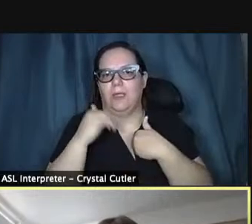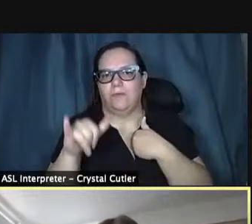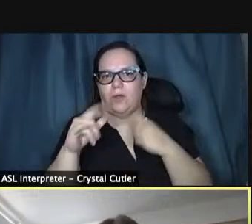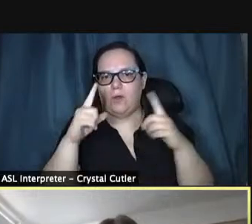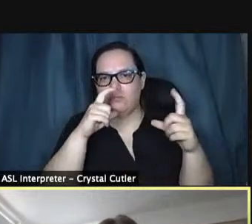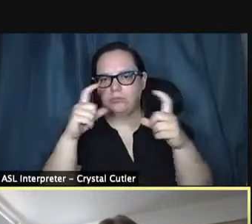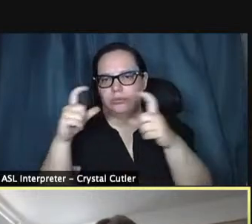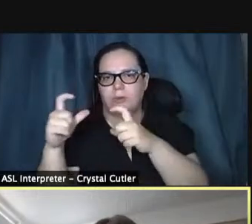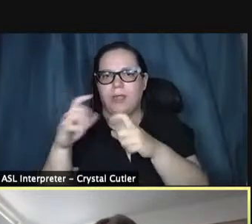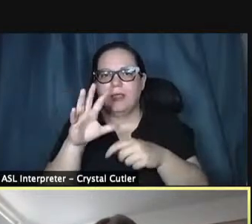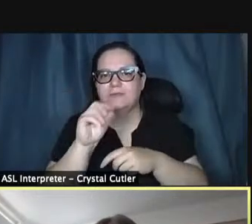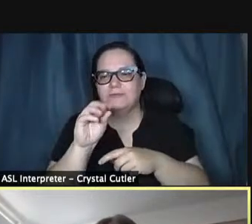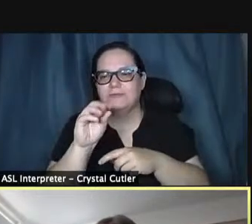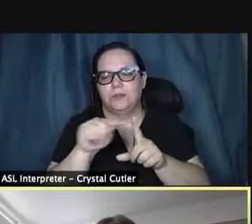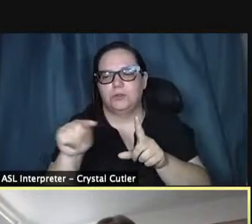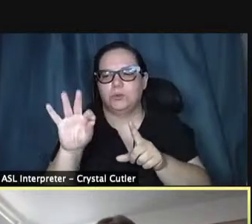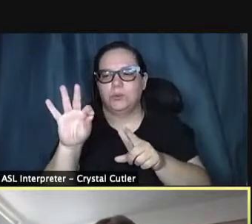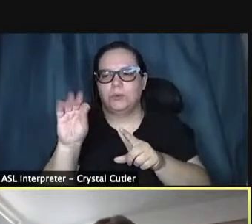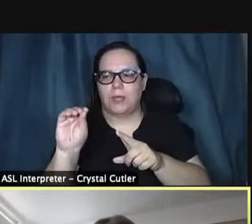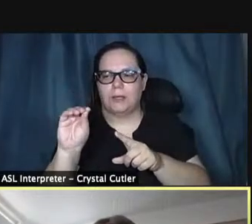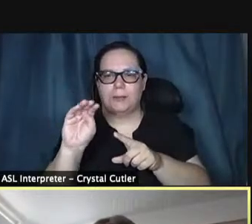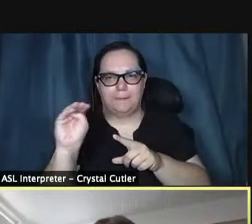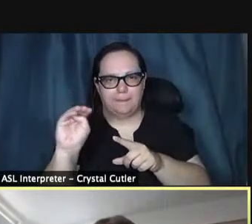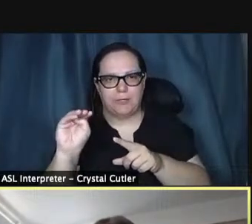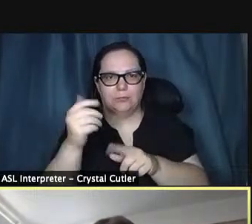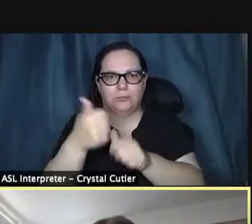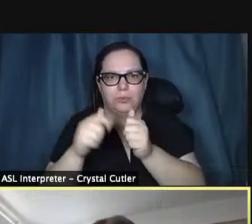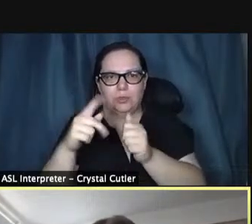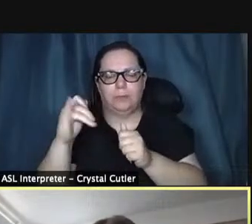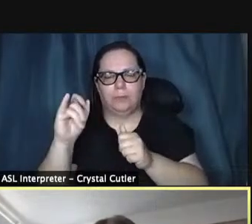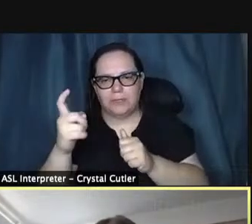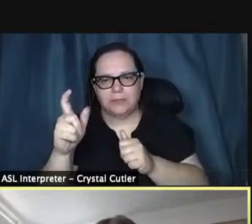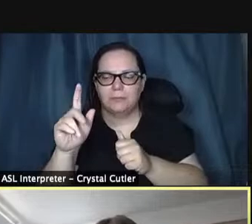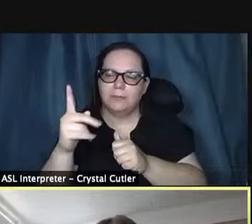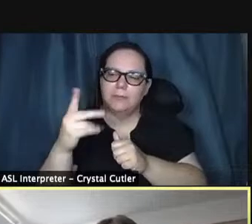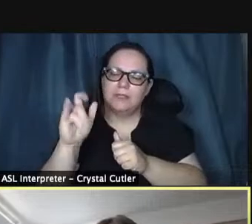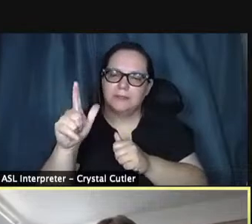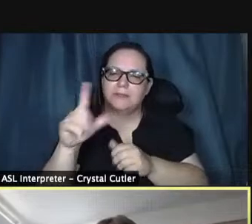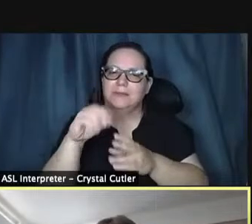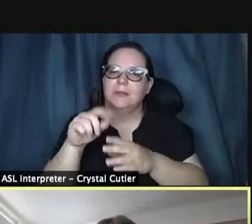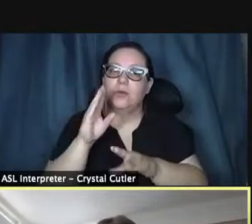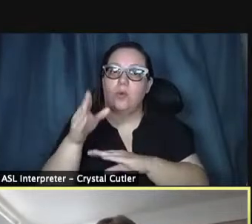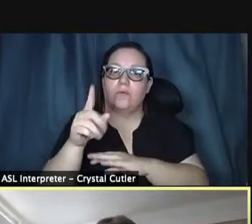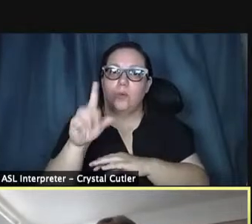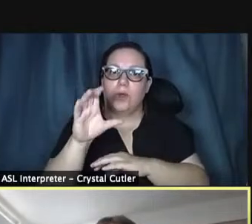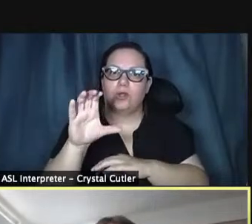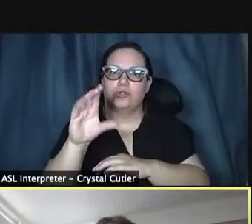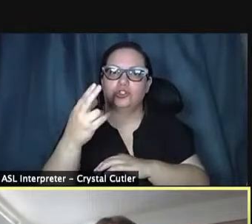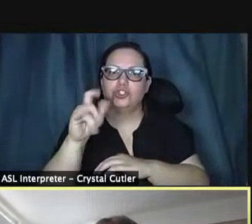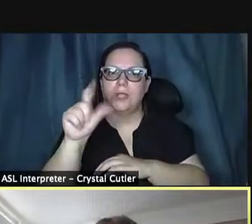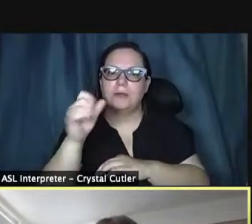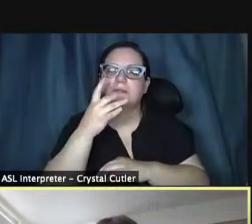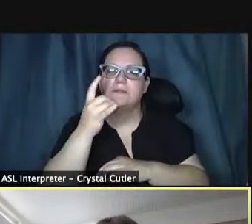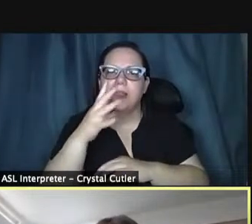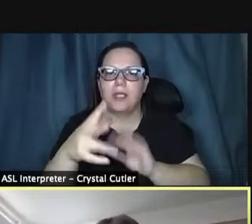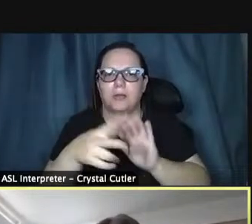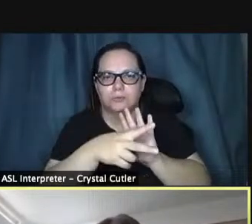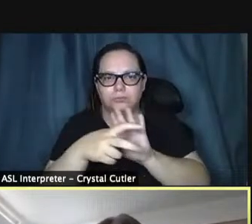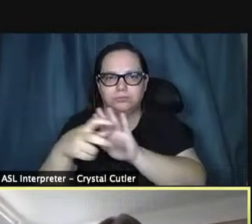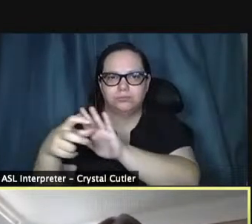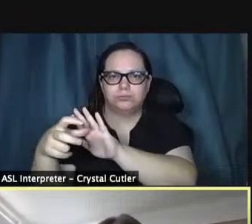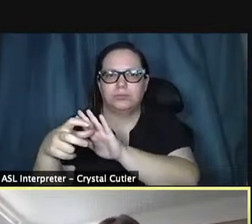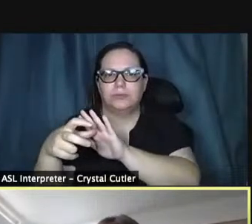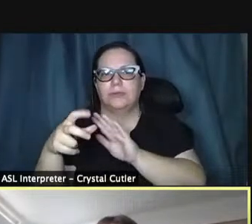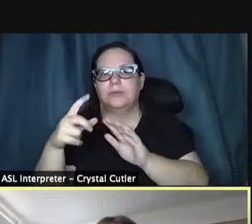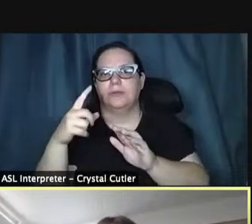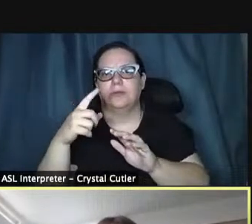in over 100 channels of light to sense this 3 micrometer feature due to water. And then the lunar, and that's provided